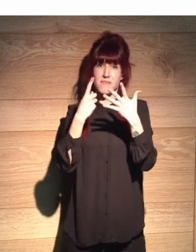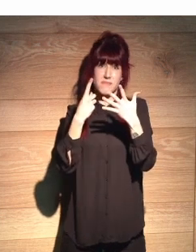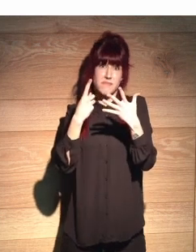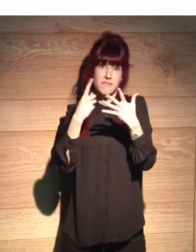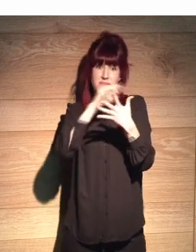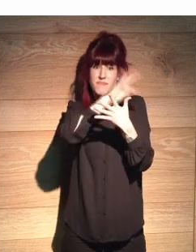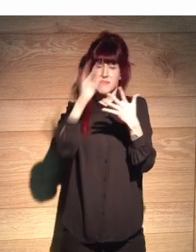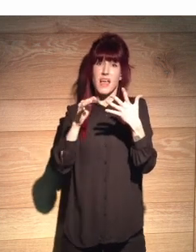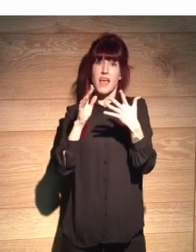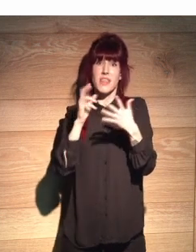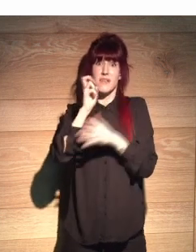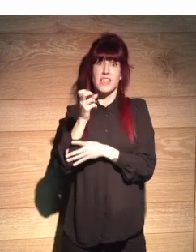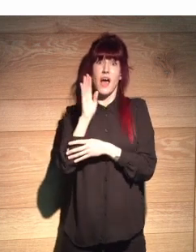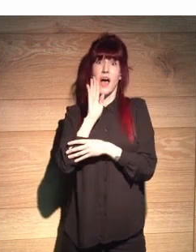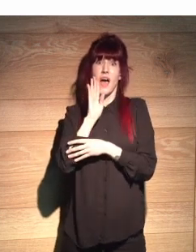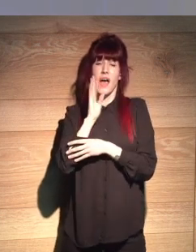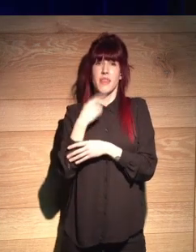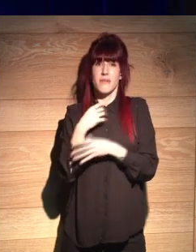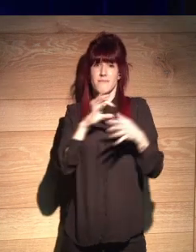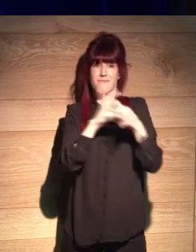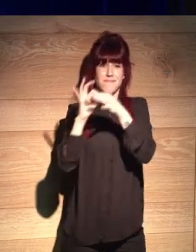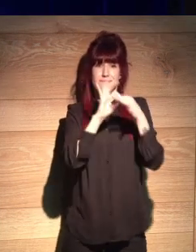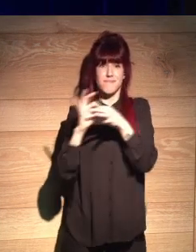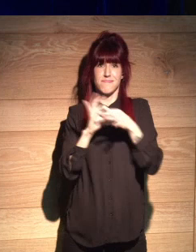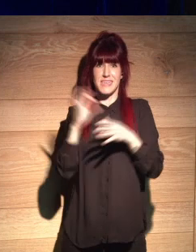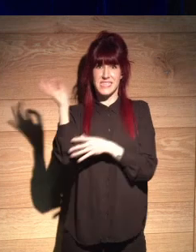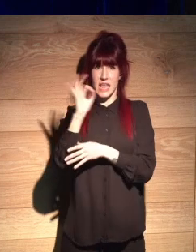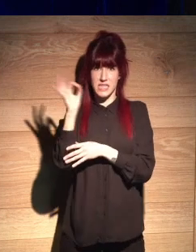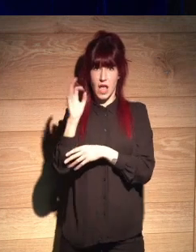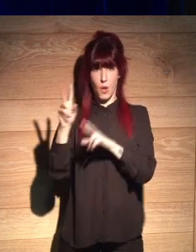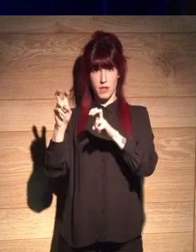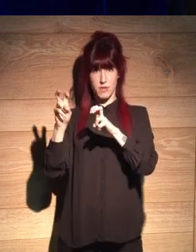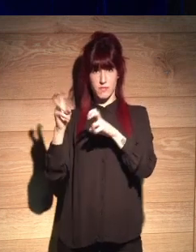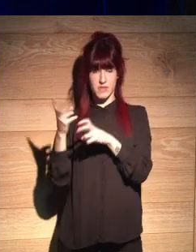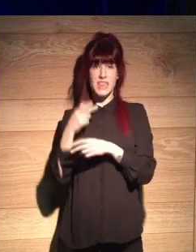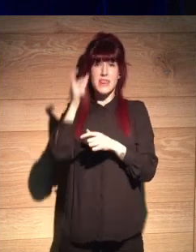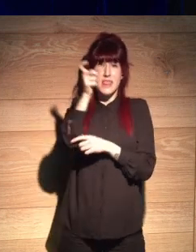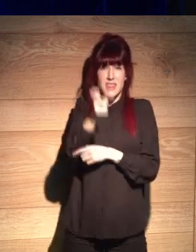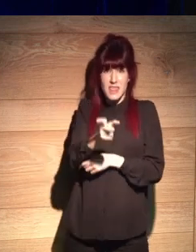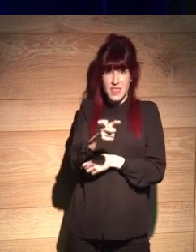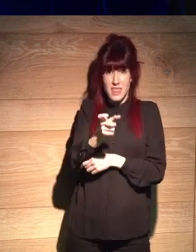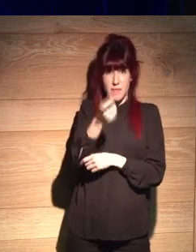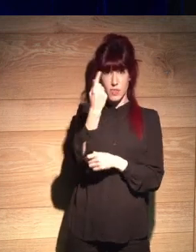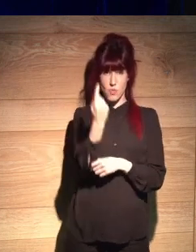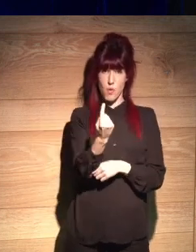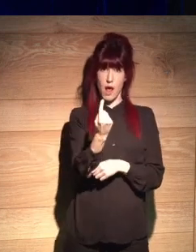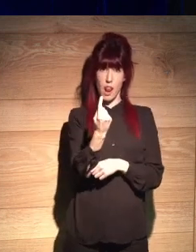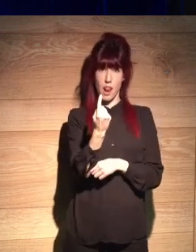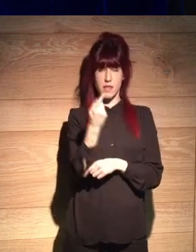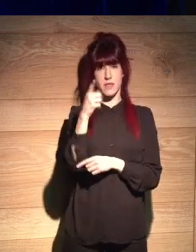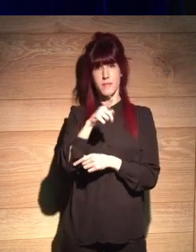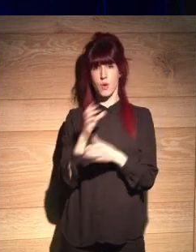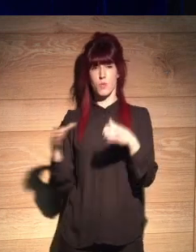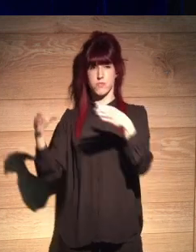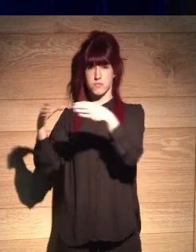statistically significant correlation with innovation, both individually and collectively.